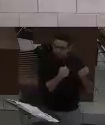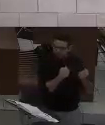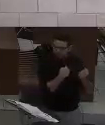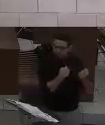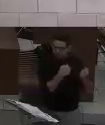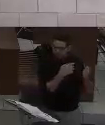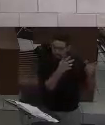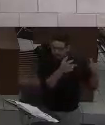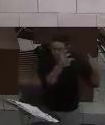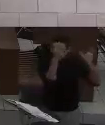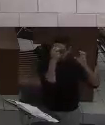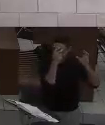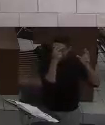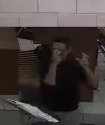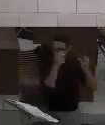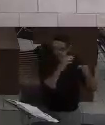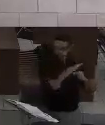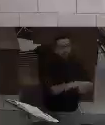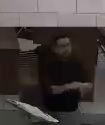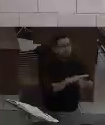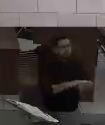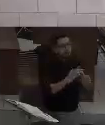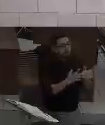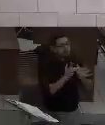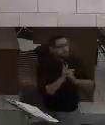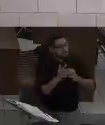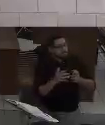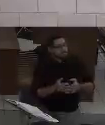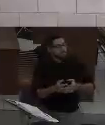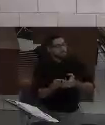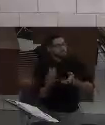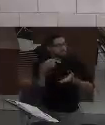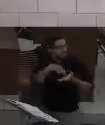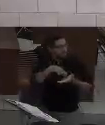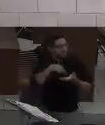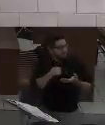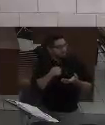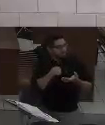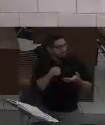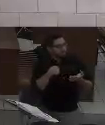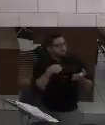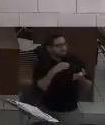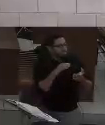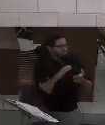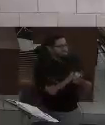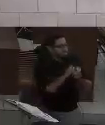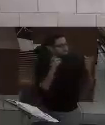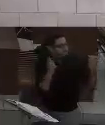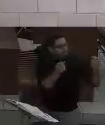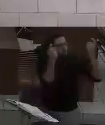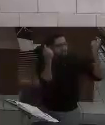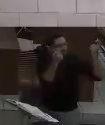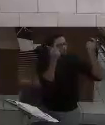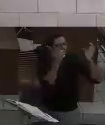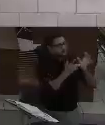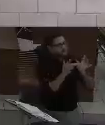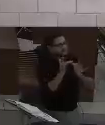Satan had me bound, Jesus lifted me, singing glory, hallelujah. Jesus lifted